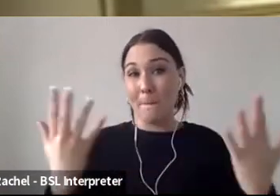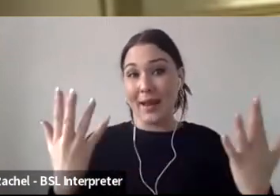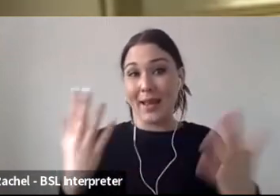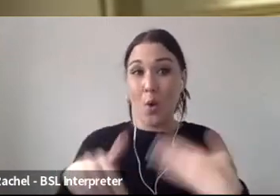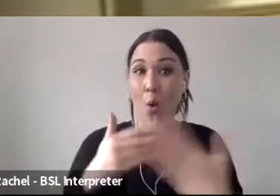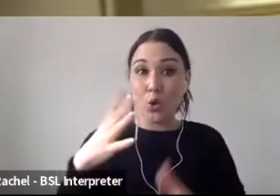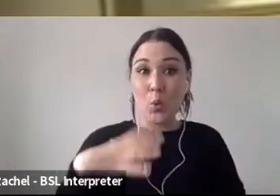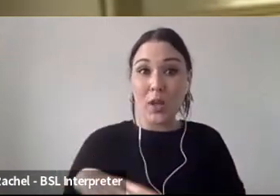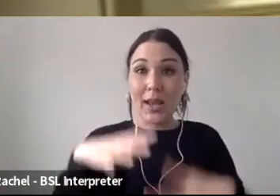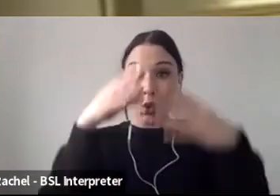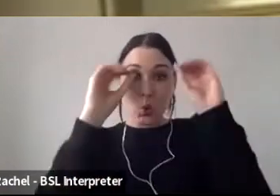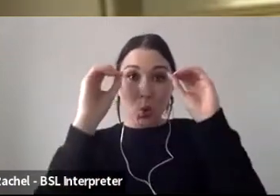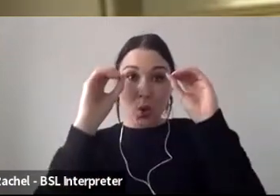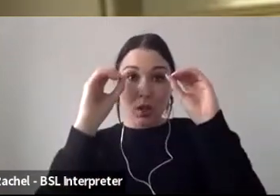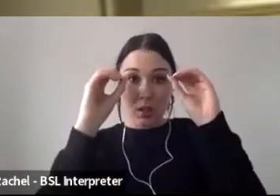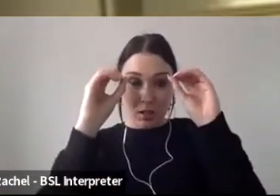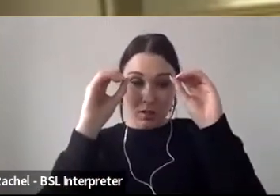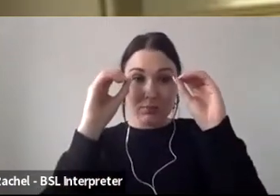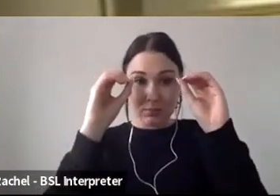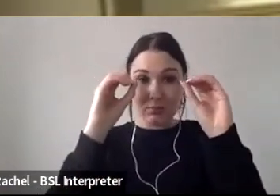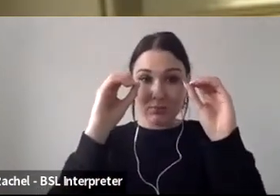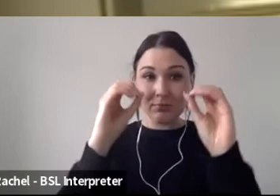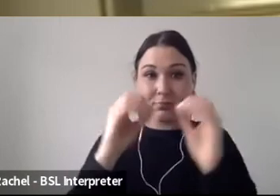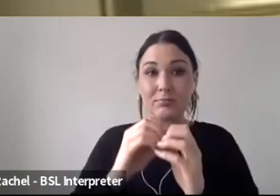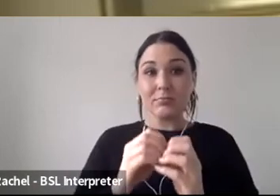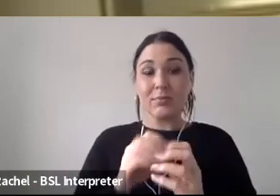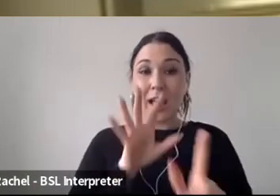bit of Google and decide what's best for you.